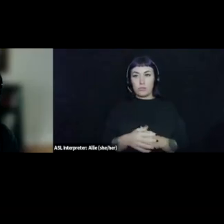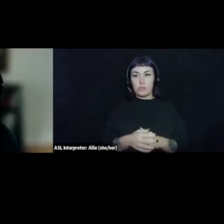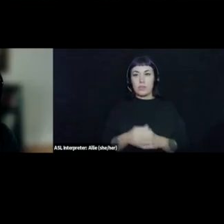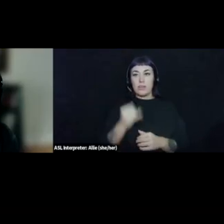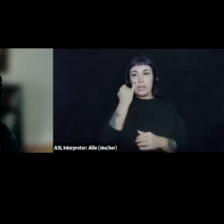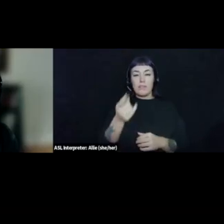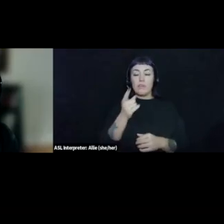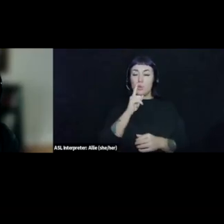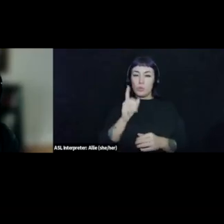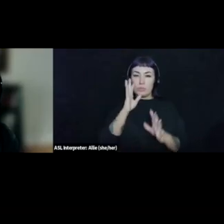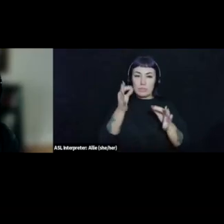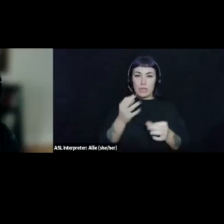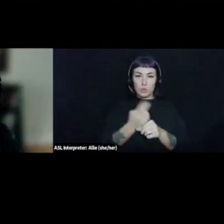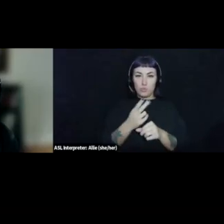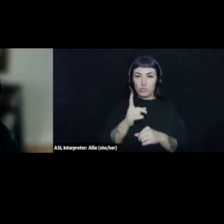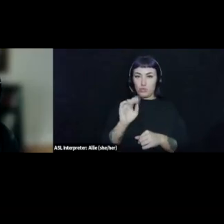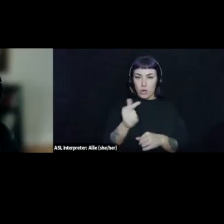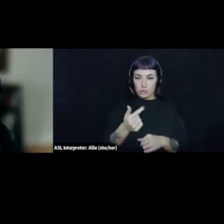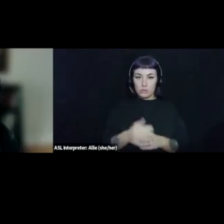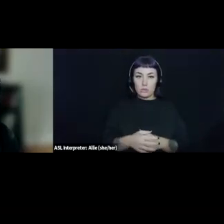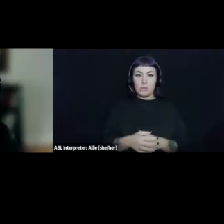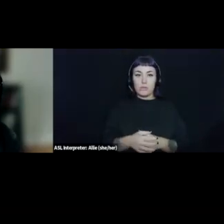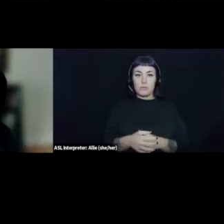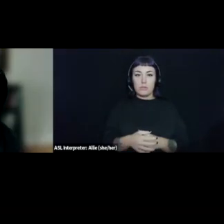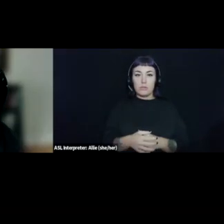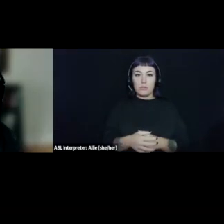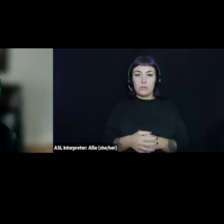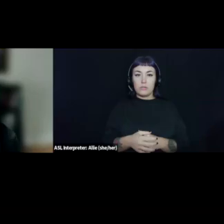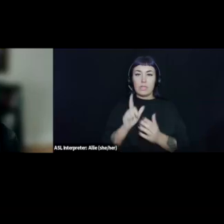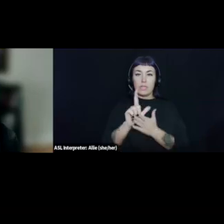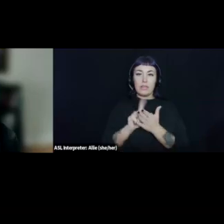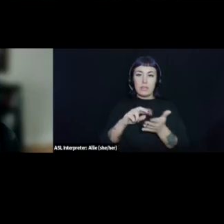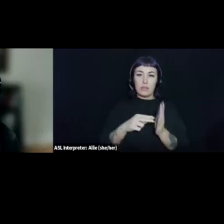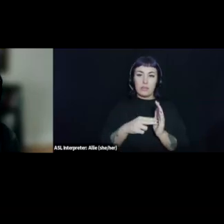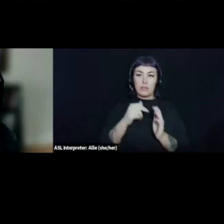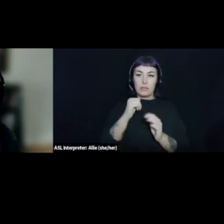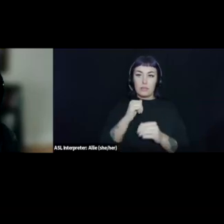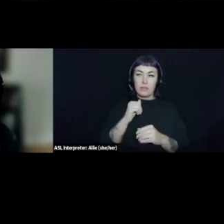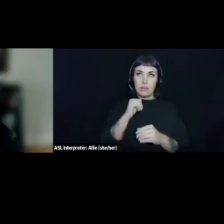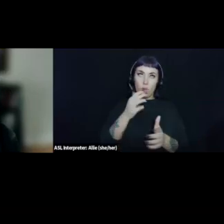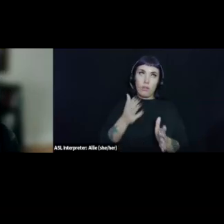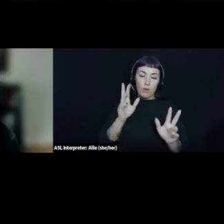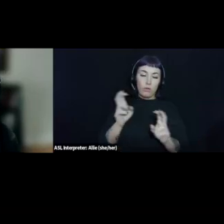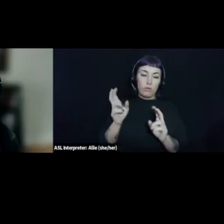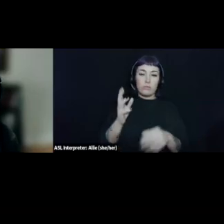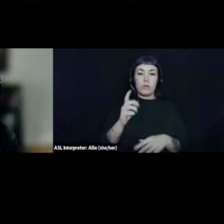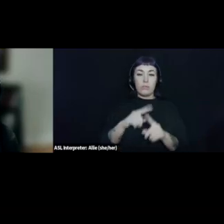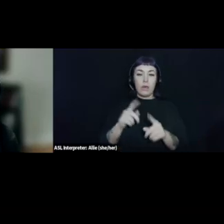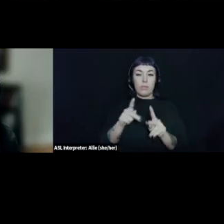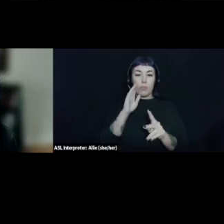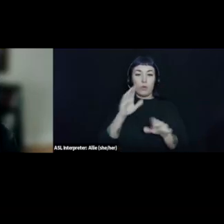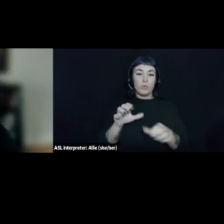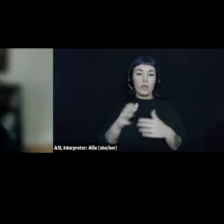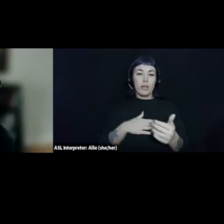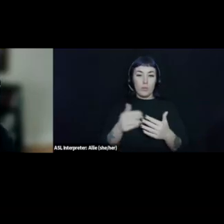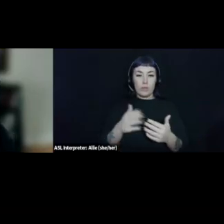if you are choosing to use drugs, which legal purposes do not condone, etc., but some people are going to choose to